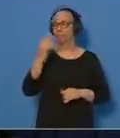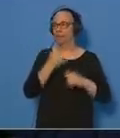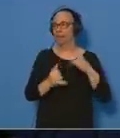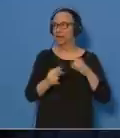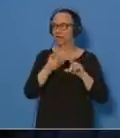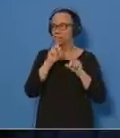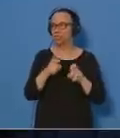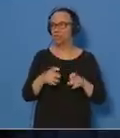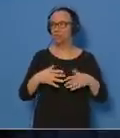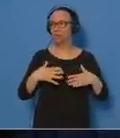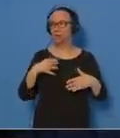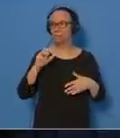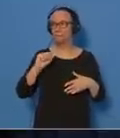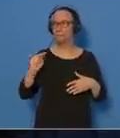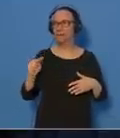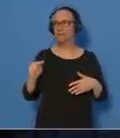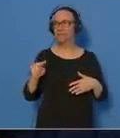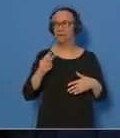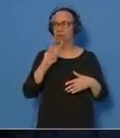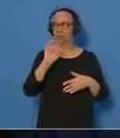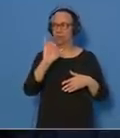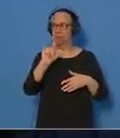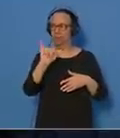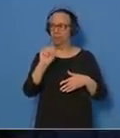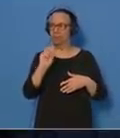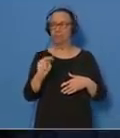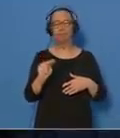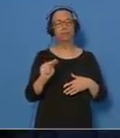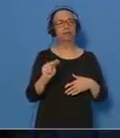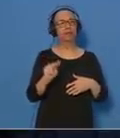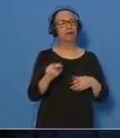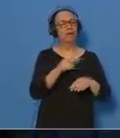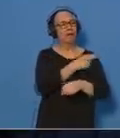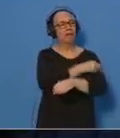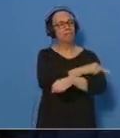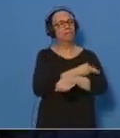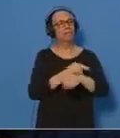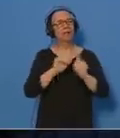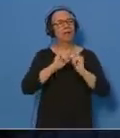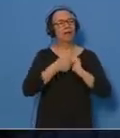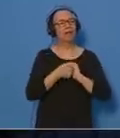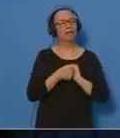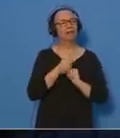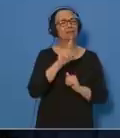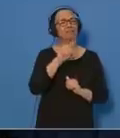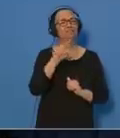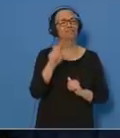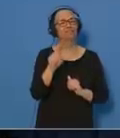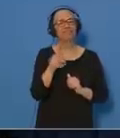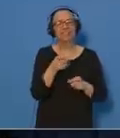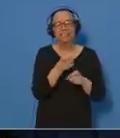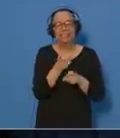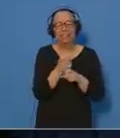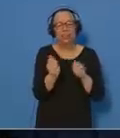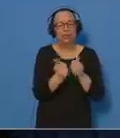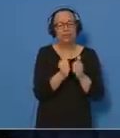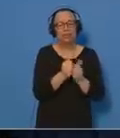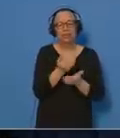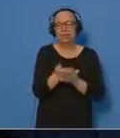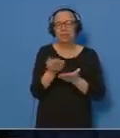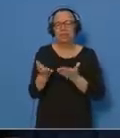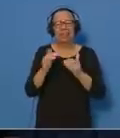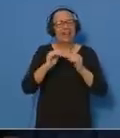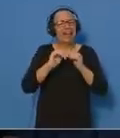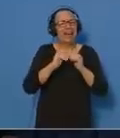Wilson. In reference to the hospital, how are they dealing with supplies? How's the supply kit, the backup kit, the PPE